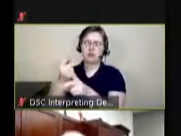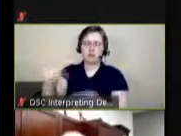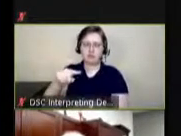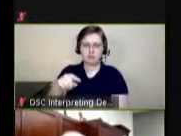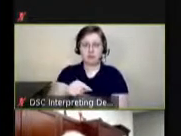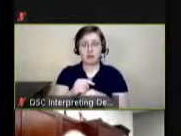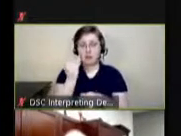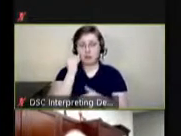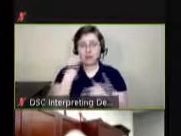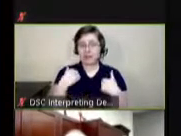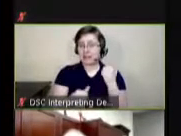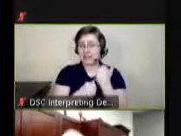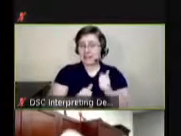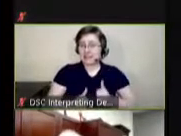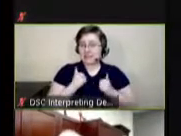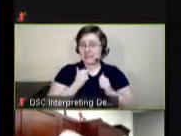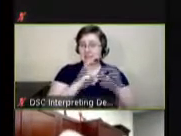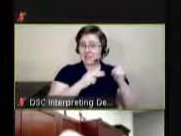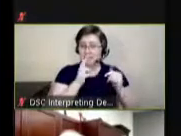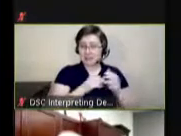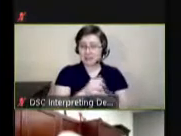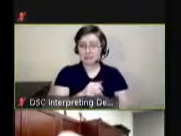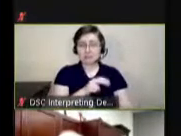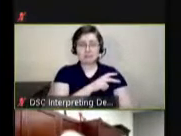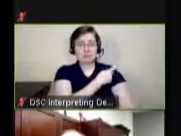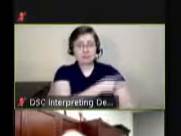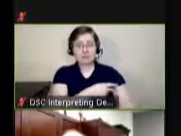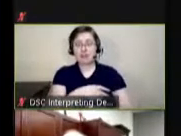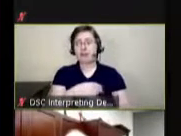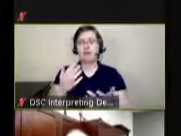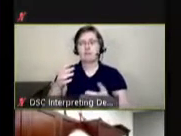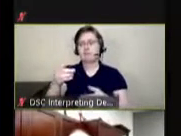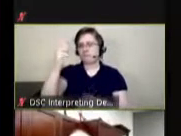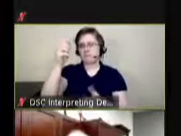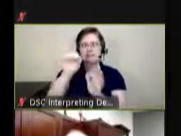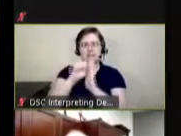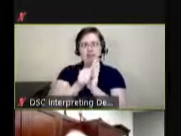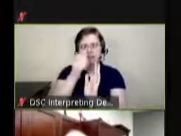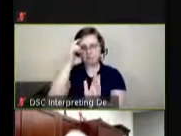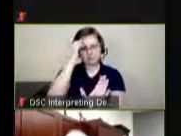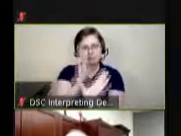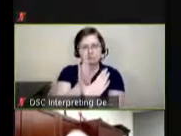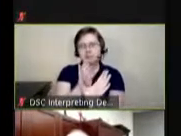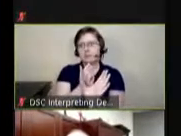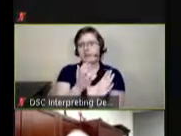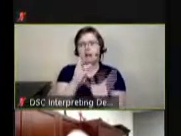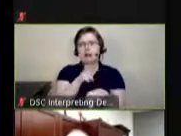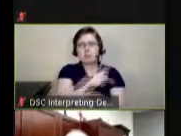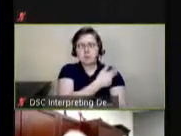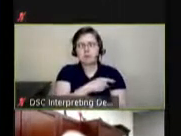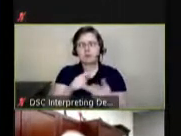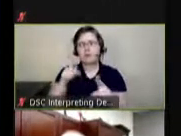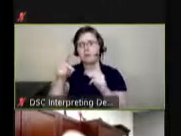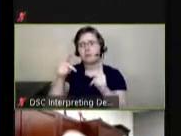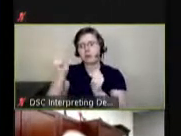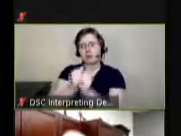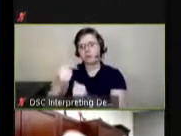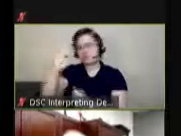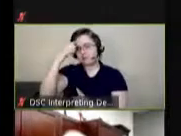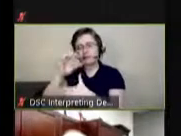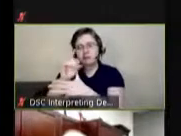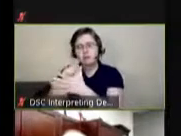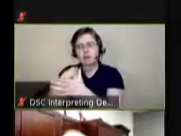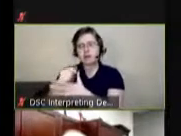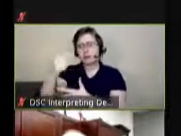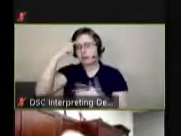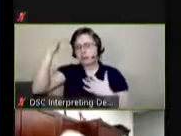living facilities. Patients and staff at state psychiatric hospitals, people with intellectual disabilities and those with mental illness who live in group